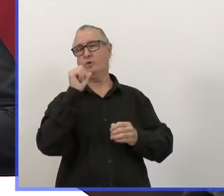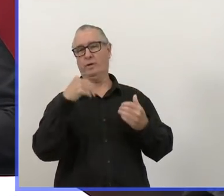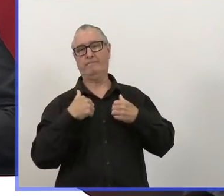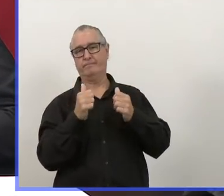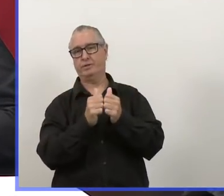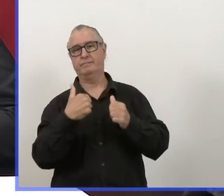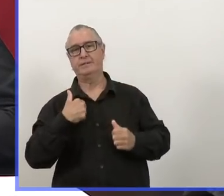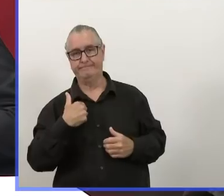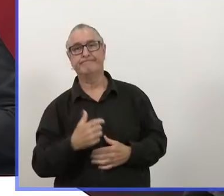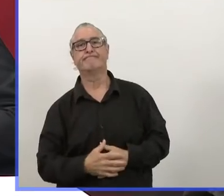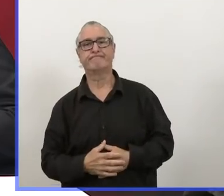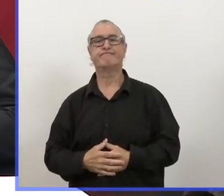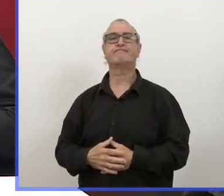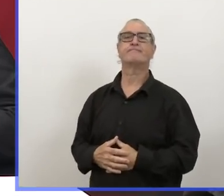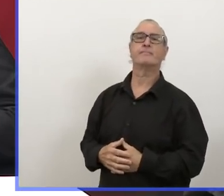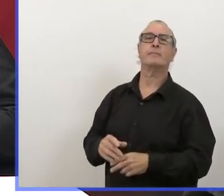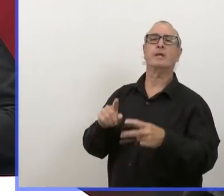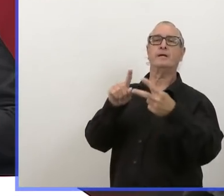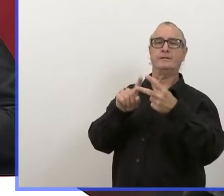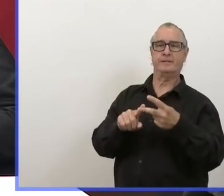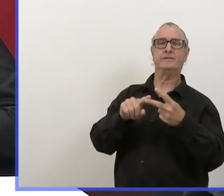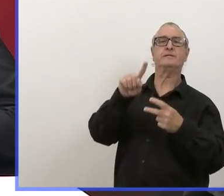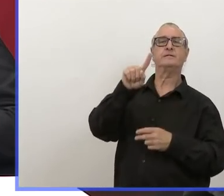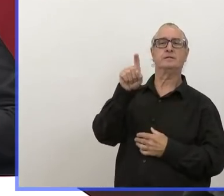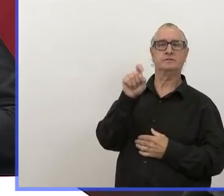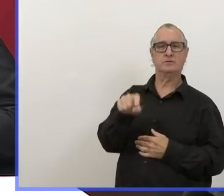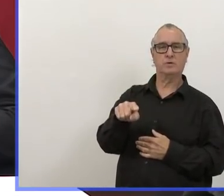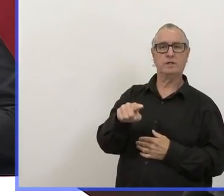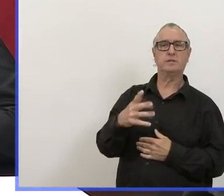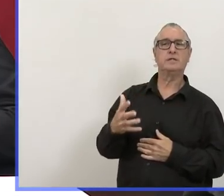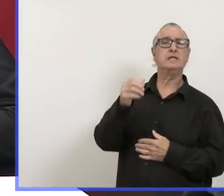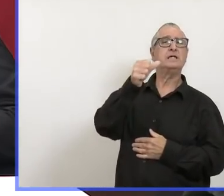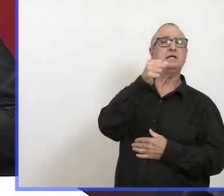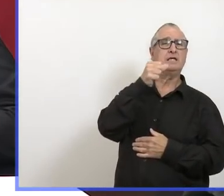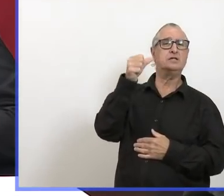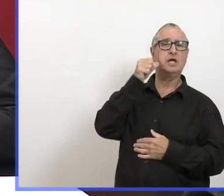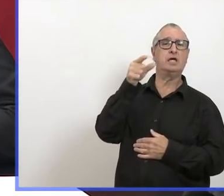Okay. You said yesterday that we could still see